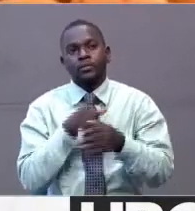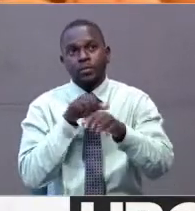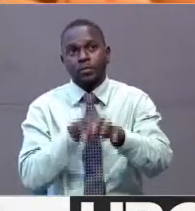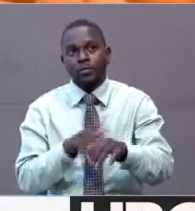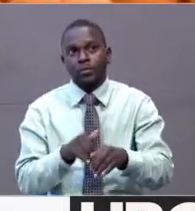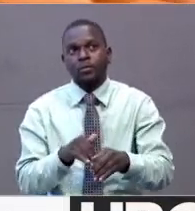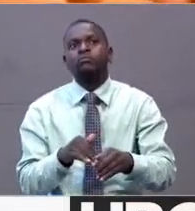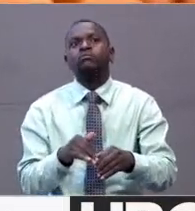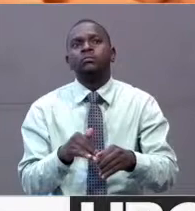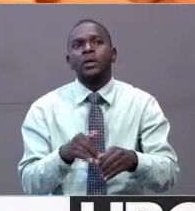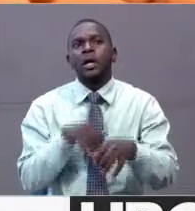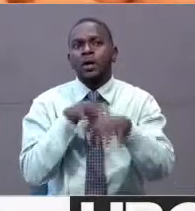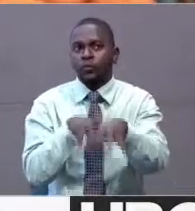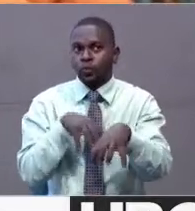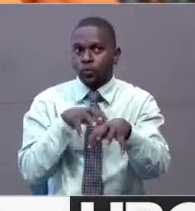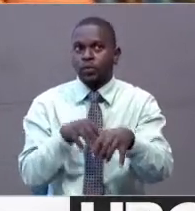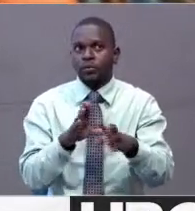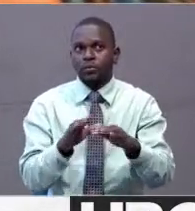increase their productivity,